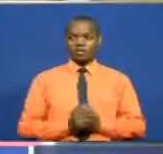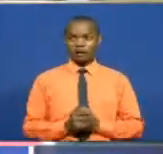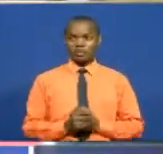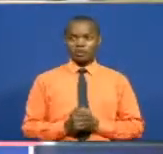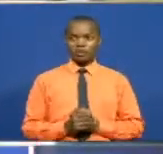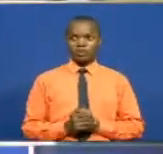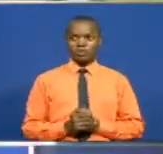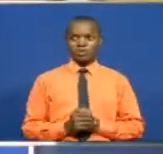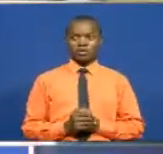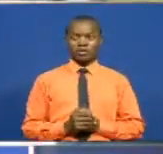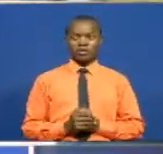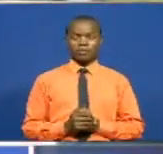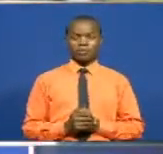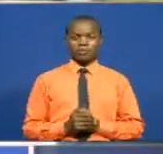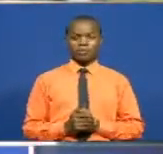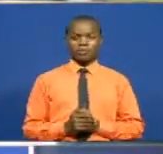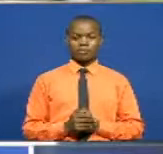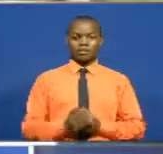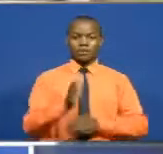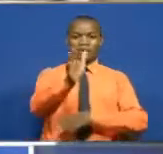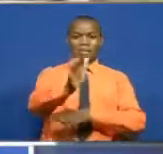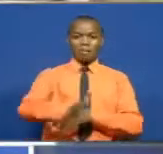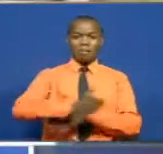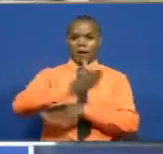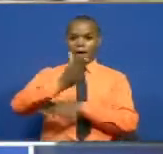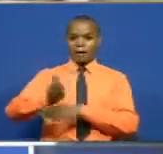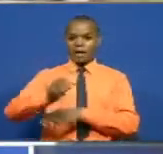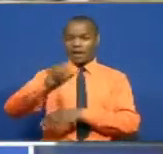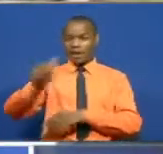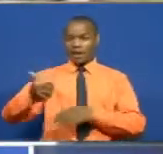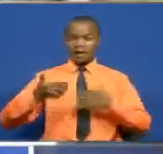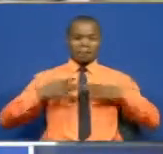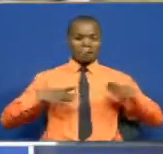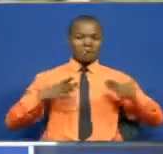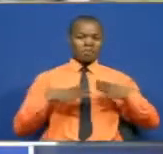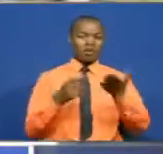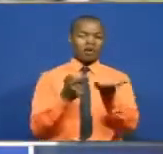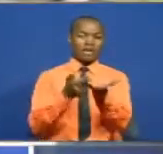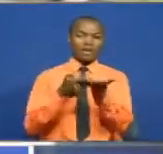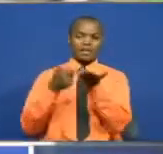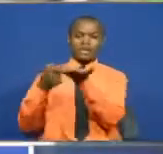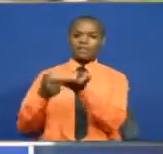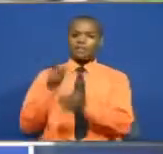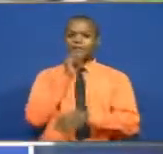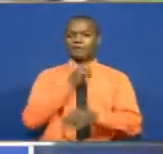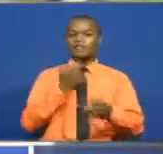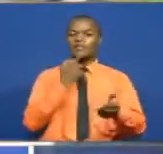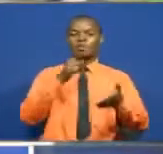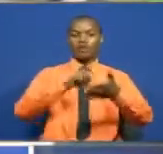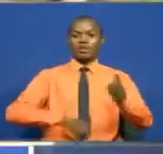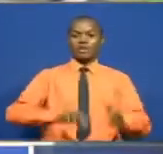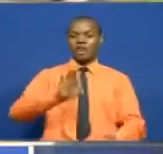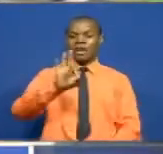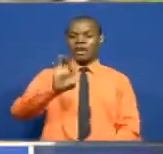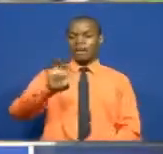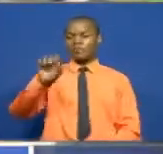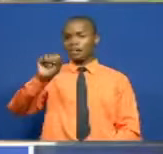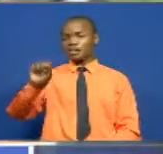Parliament and some other people discussed and said the fees will be increased